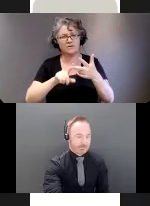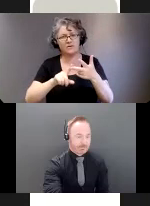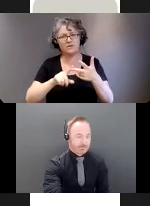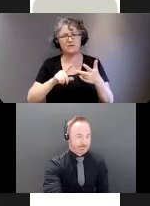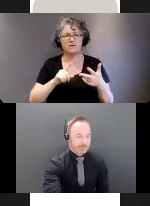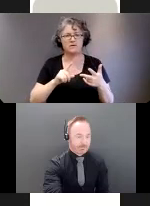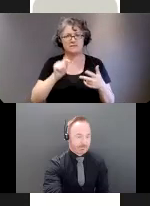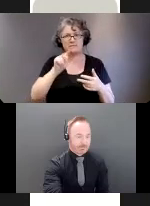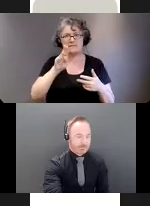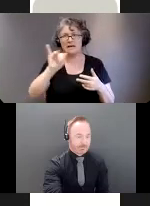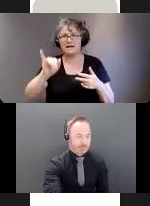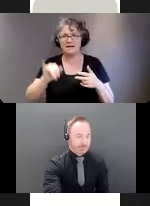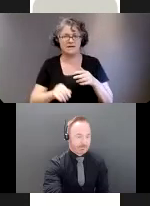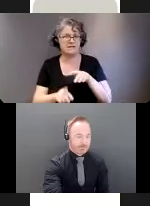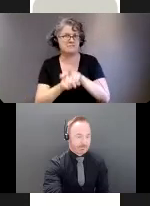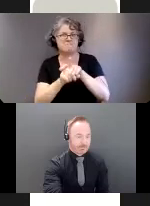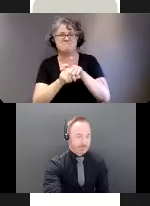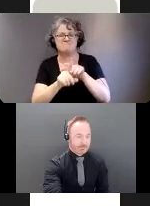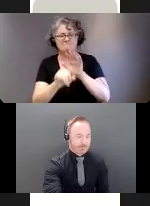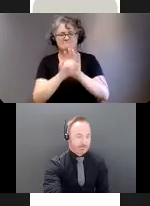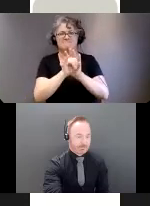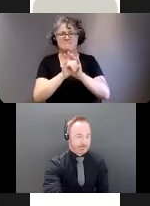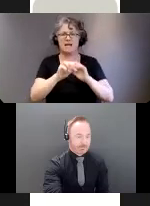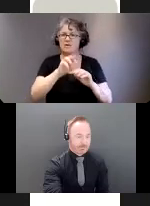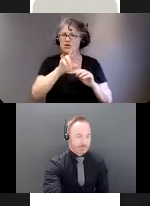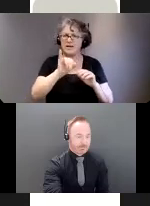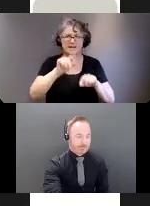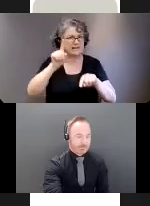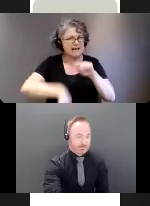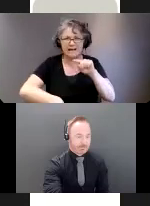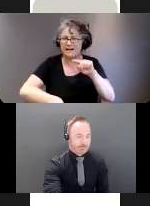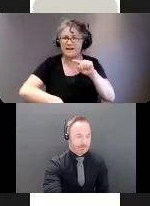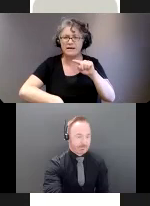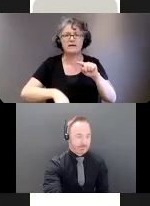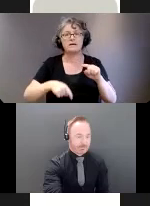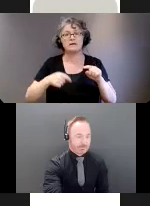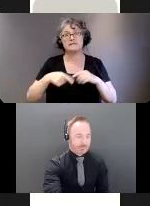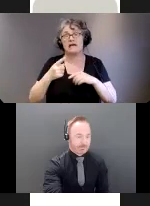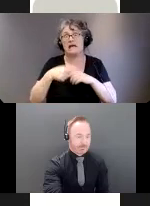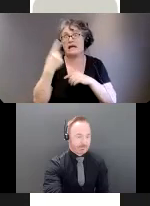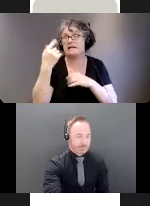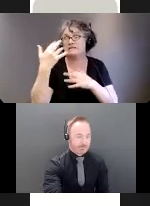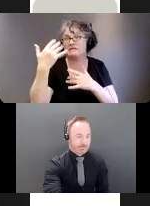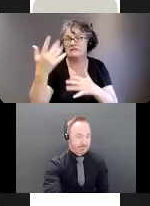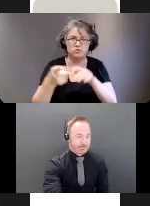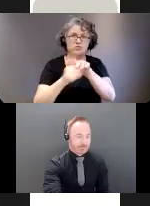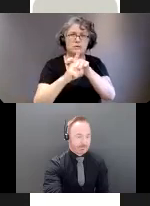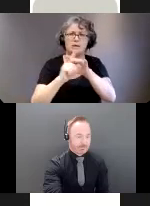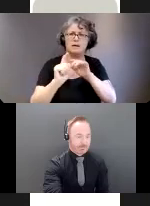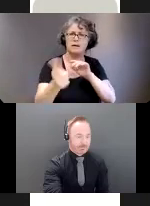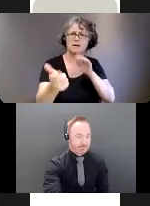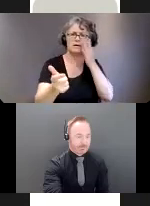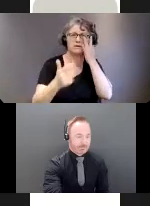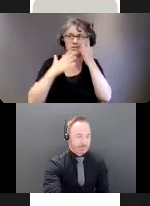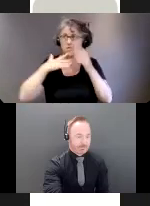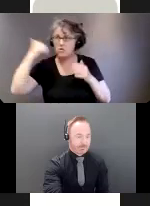days. And really, the older age a person is, more negatively influences the outcomes